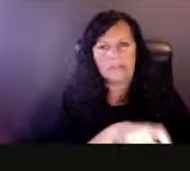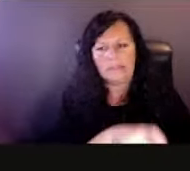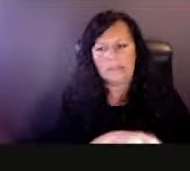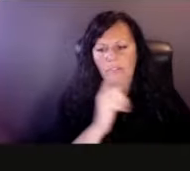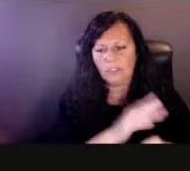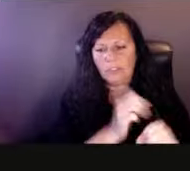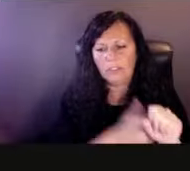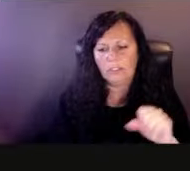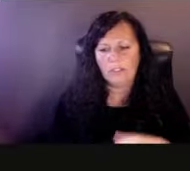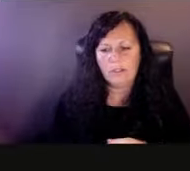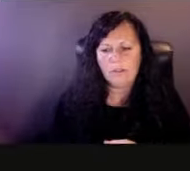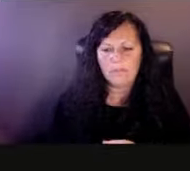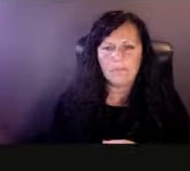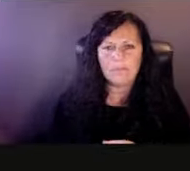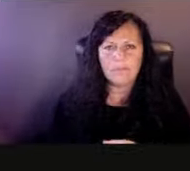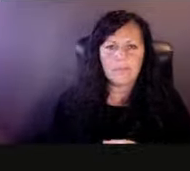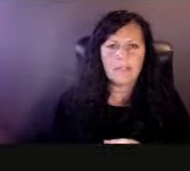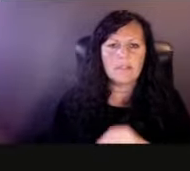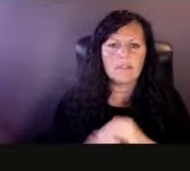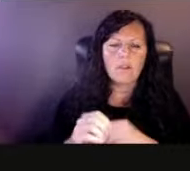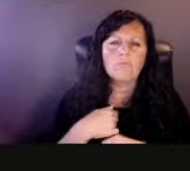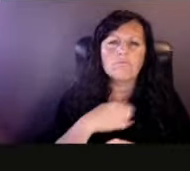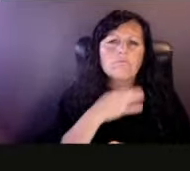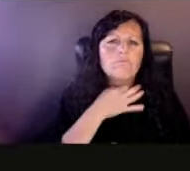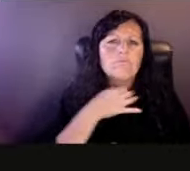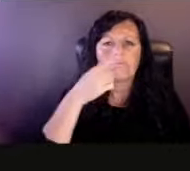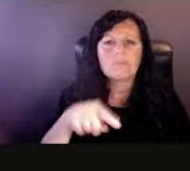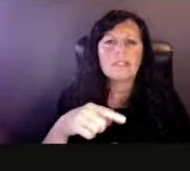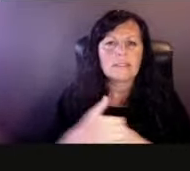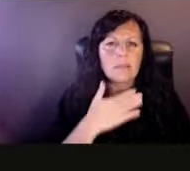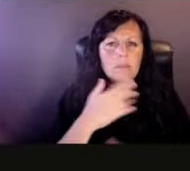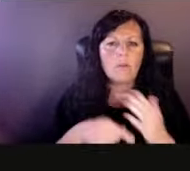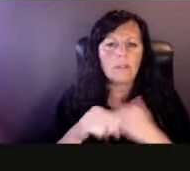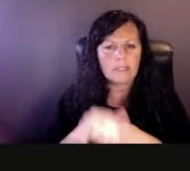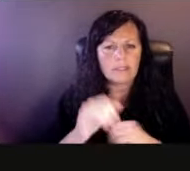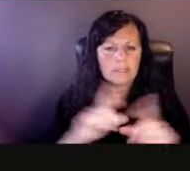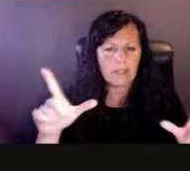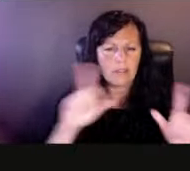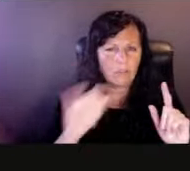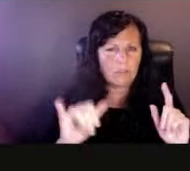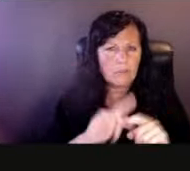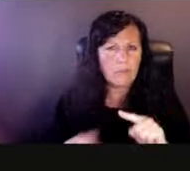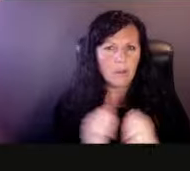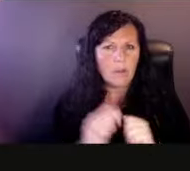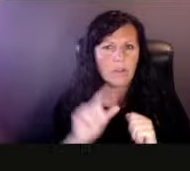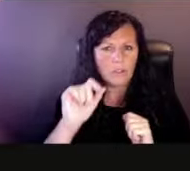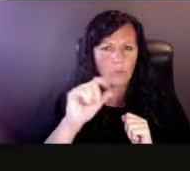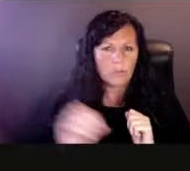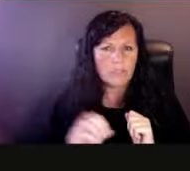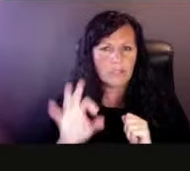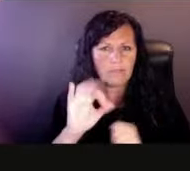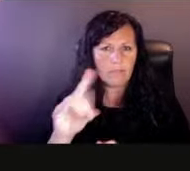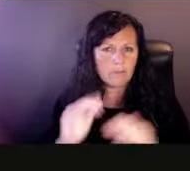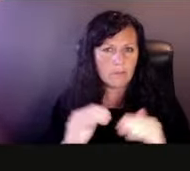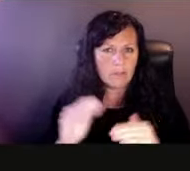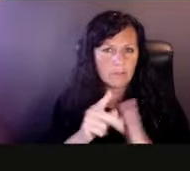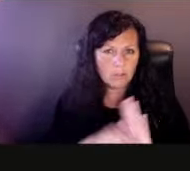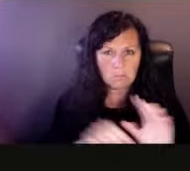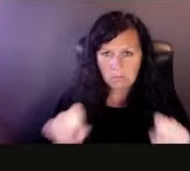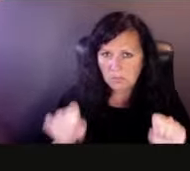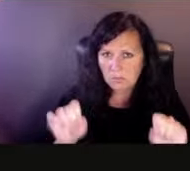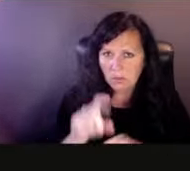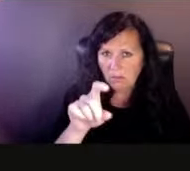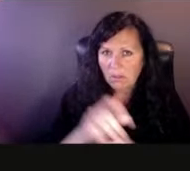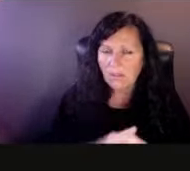After this meeting, I'm wondering if you could send me what this slide would look like, but with a 20% fund balance policy. I would be